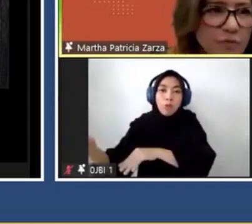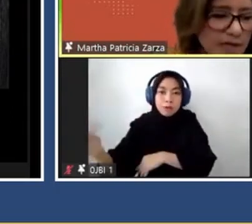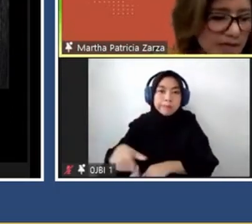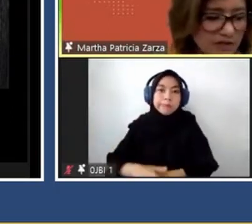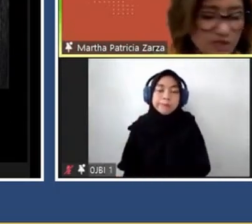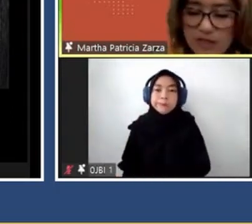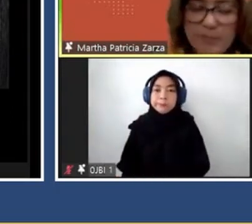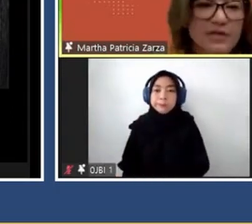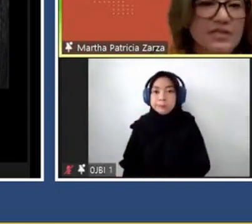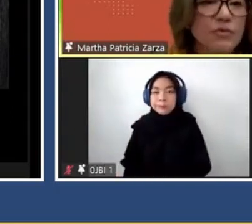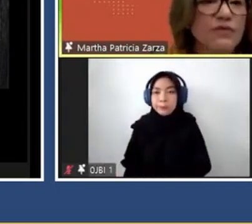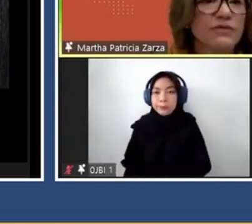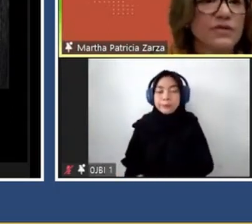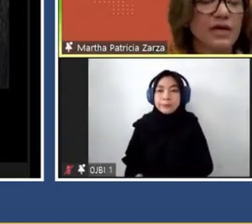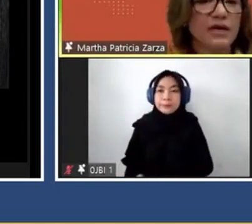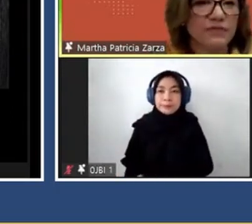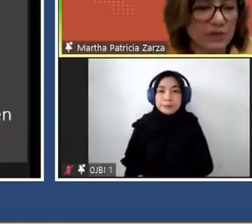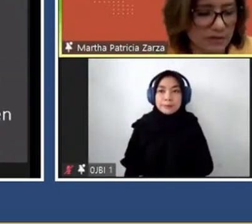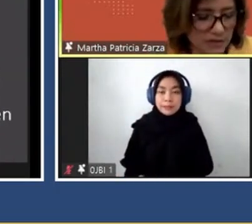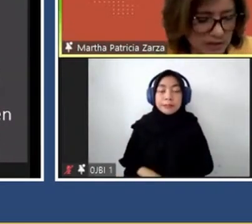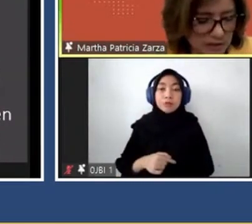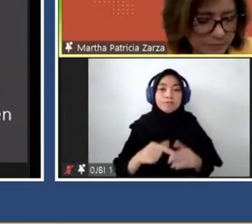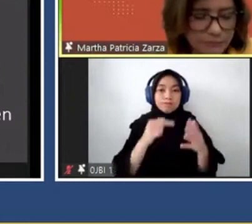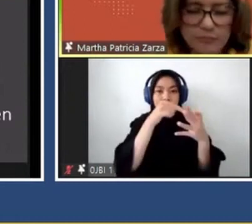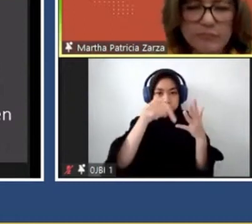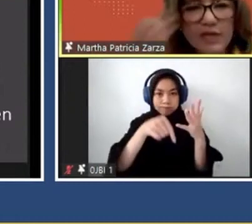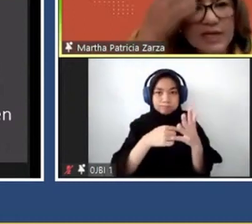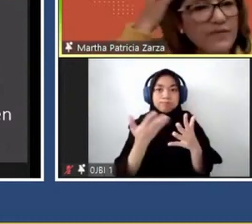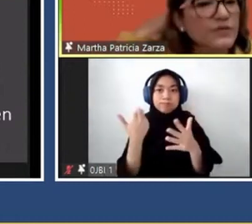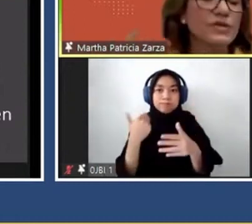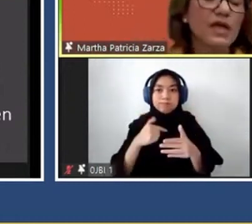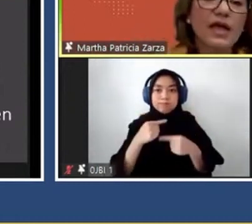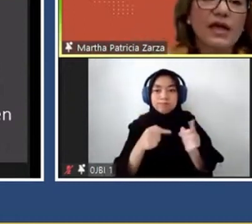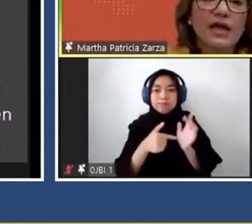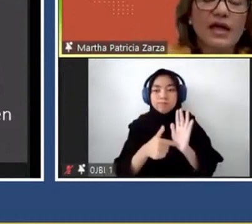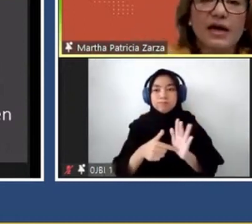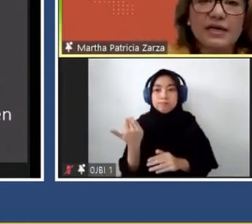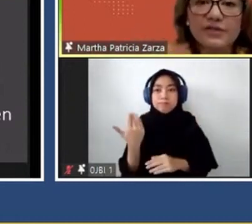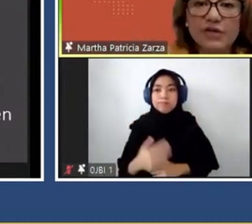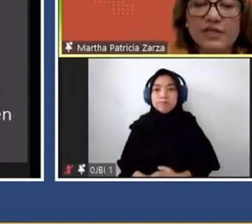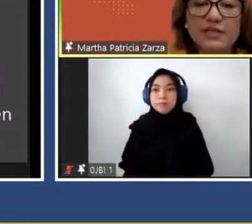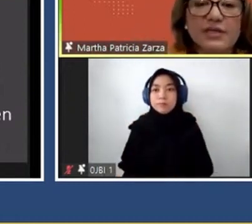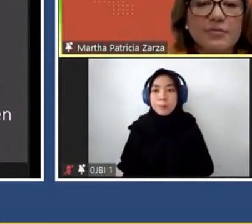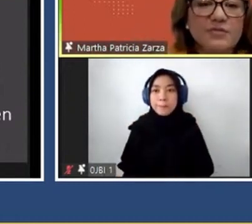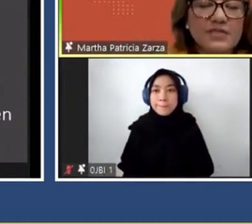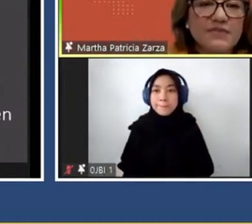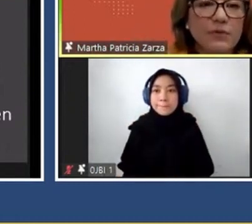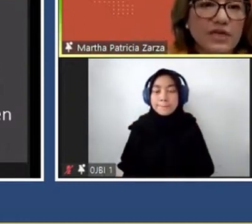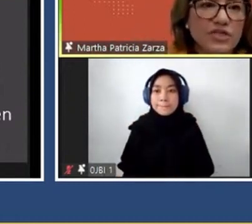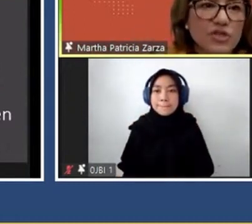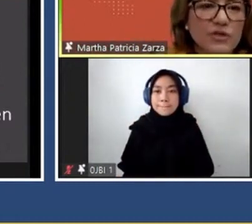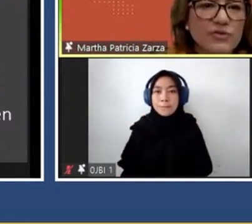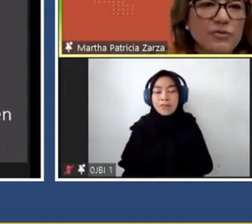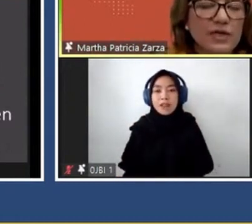So these were like the general patterns that we found after the interviews. Talking in a more